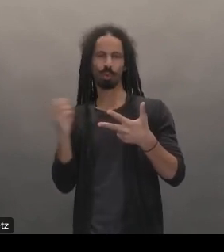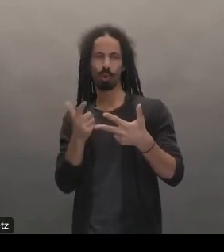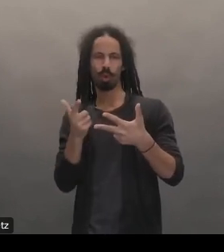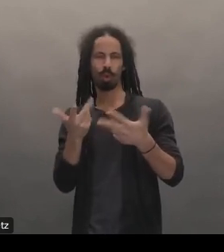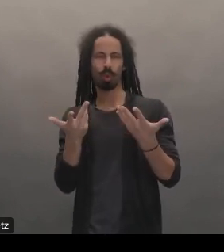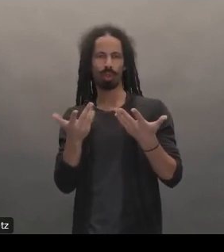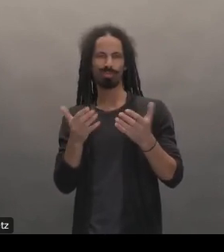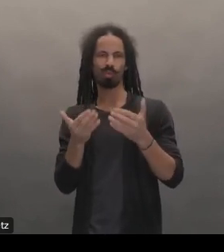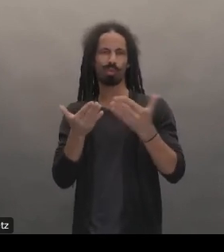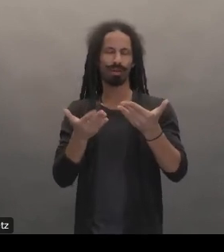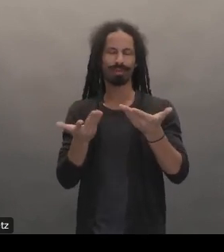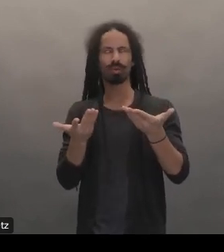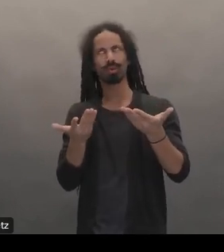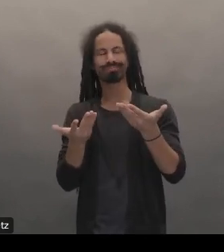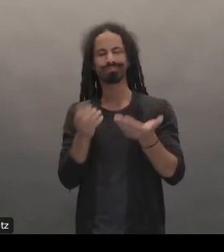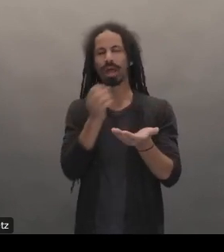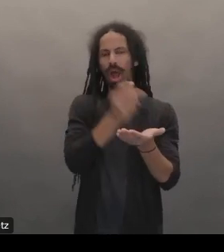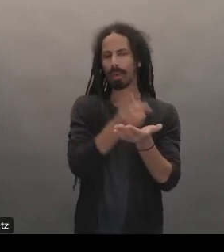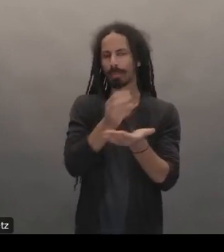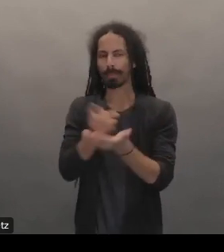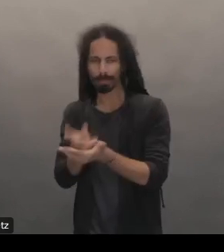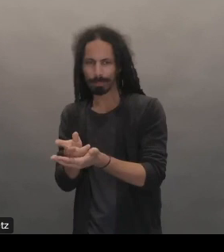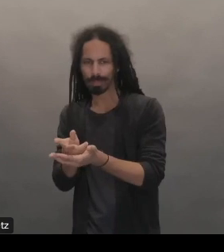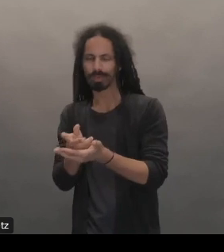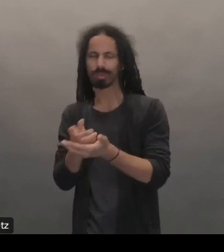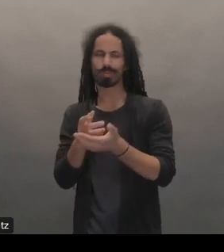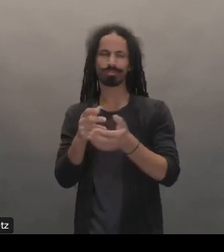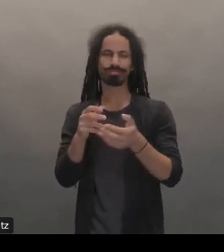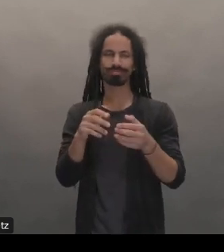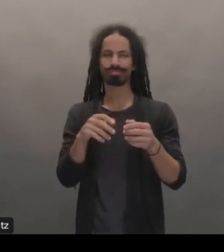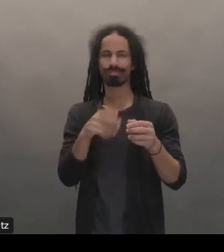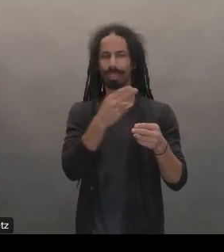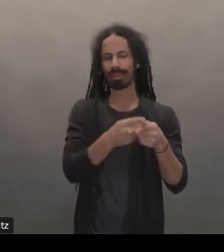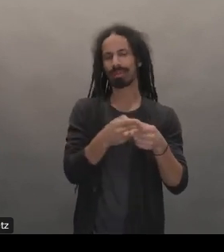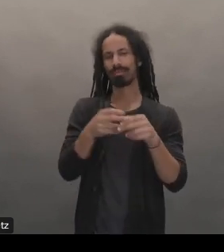use that language, approved fonts and sizes in APA 7.